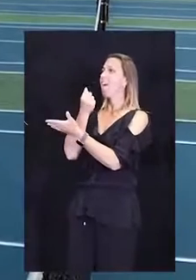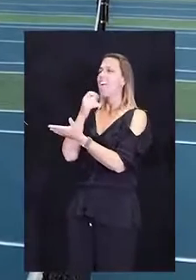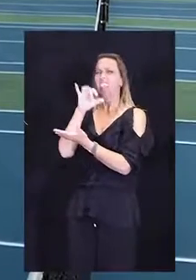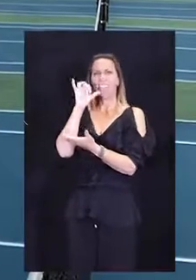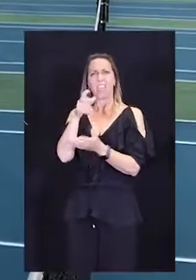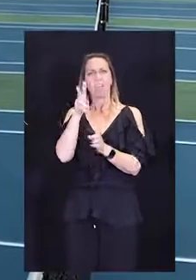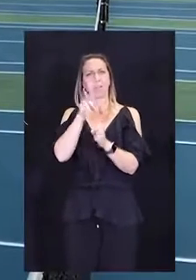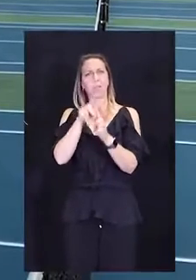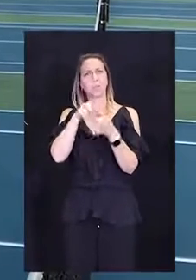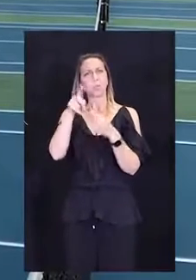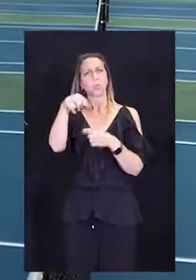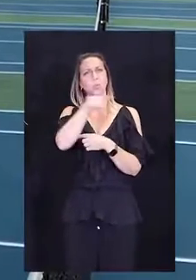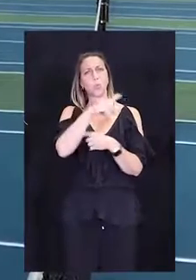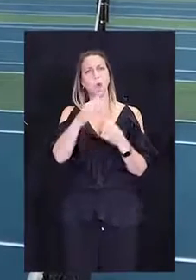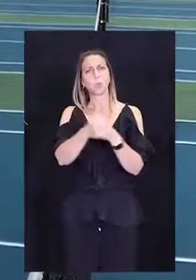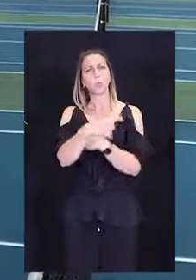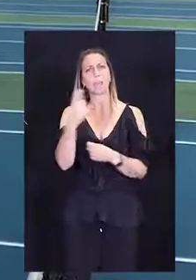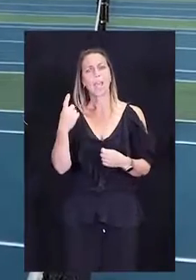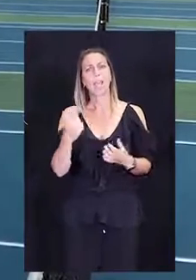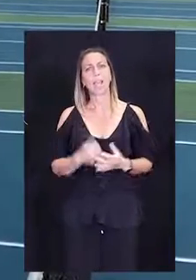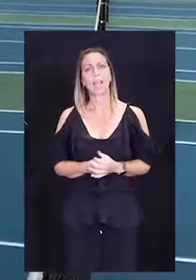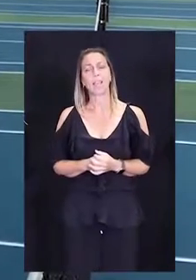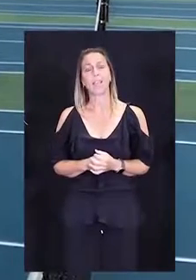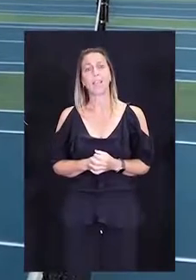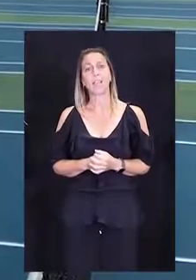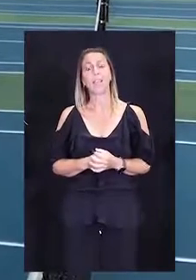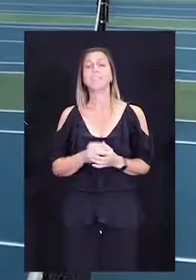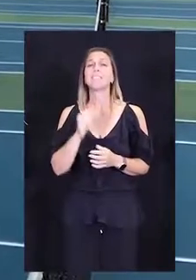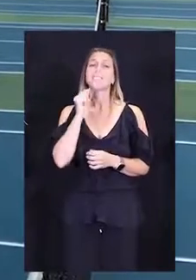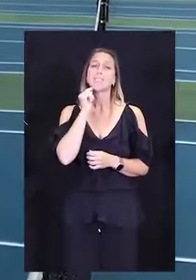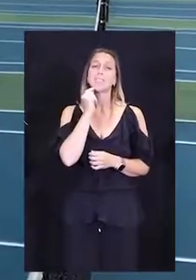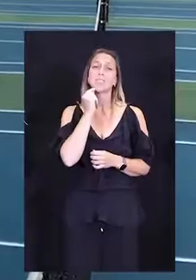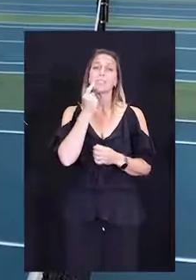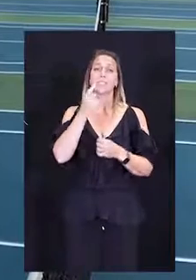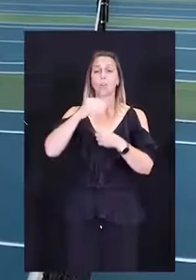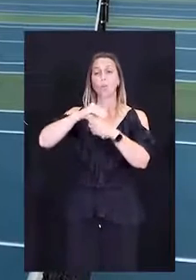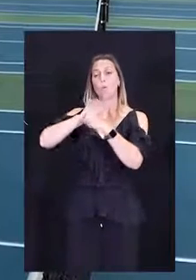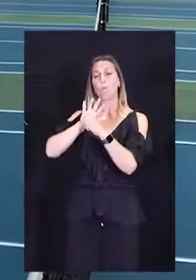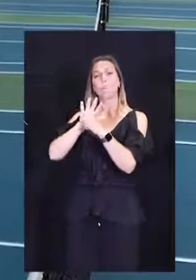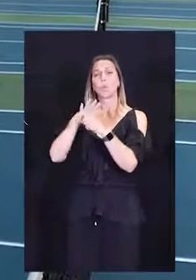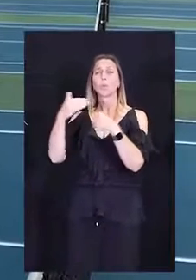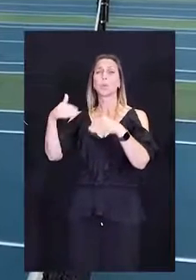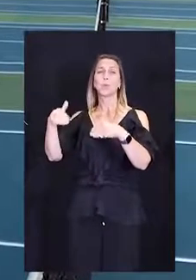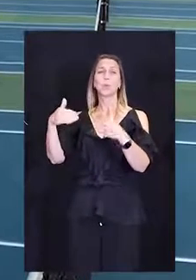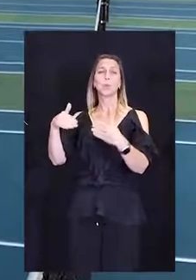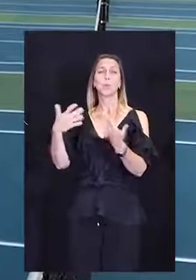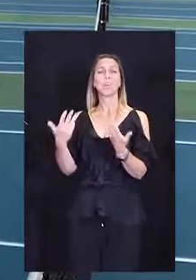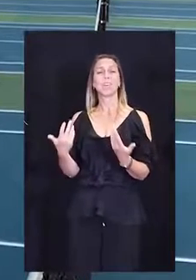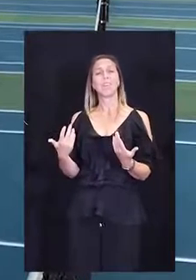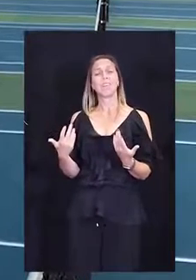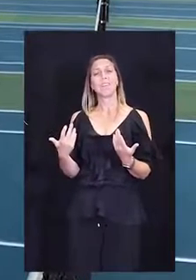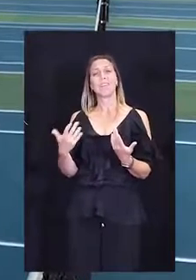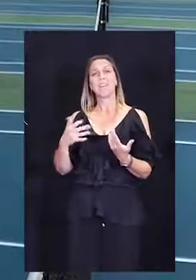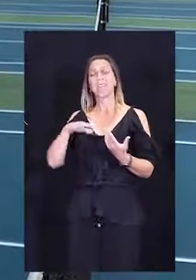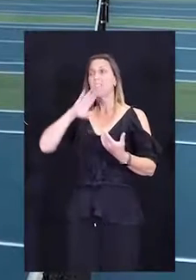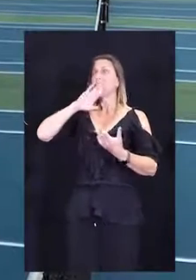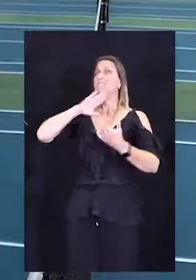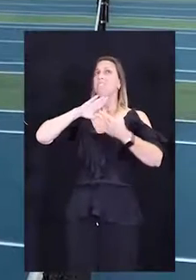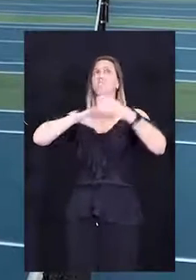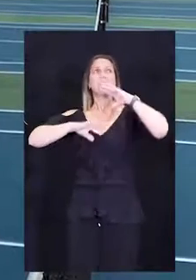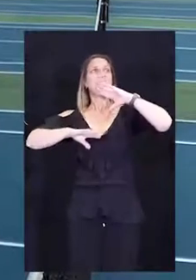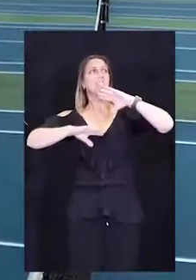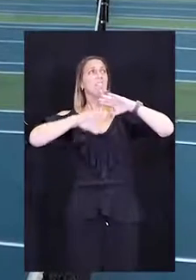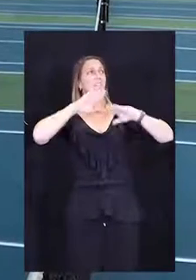today. Pun intended. But seriously, COVID-19 has slammed some really, really large doors right in our